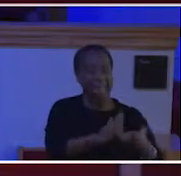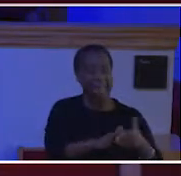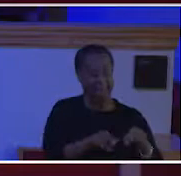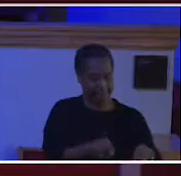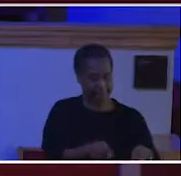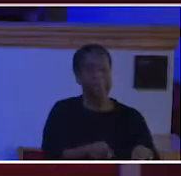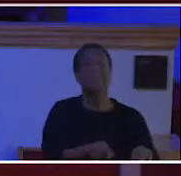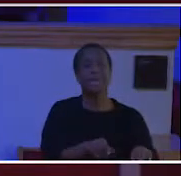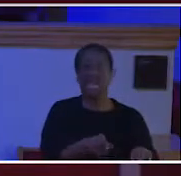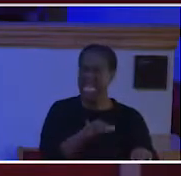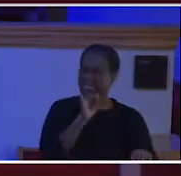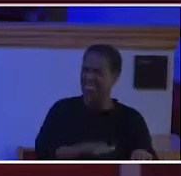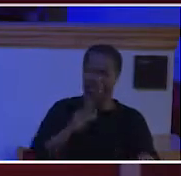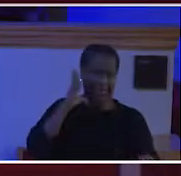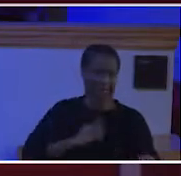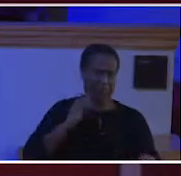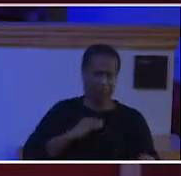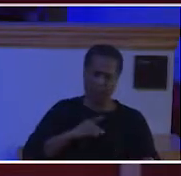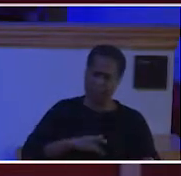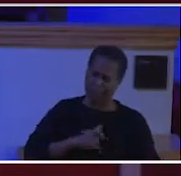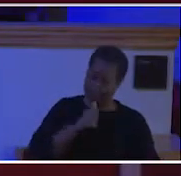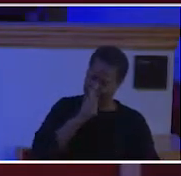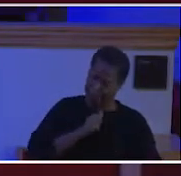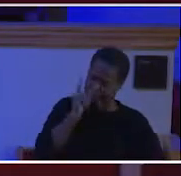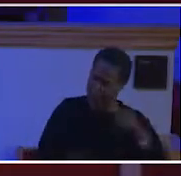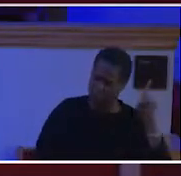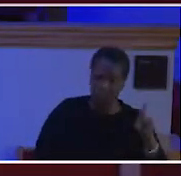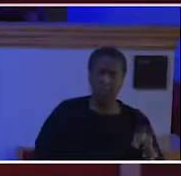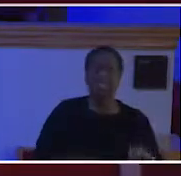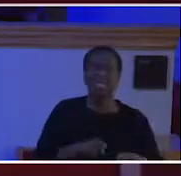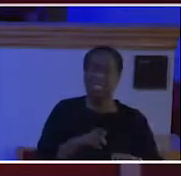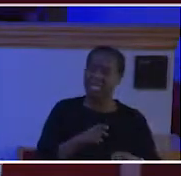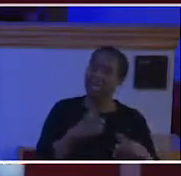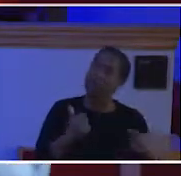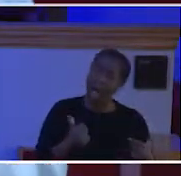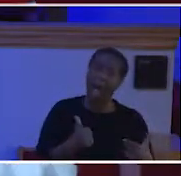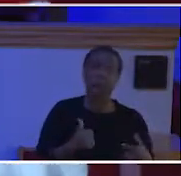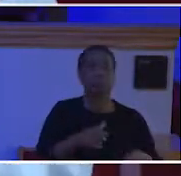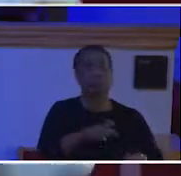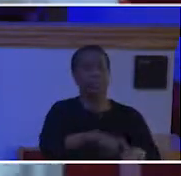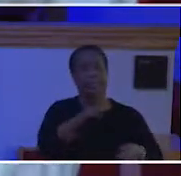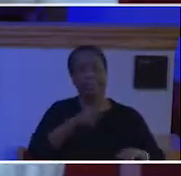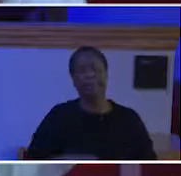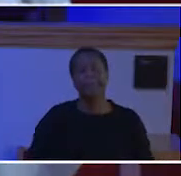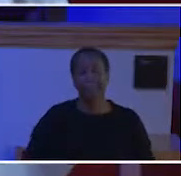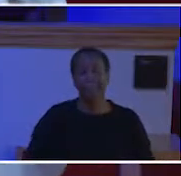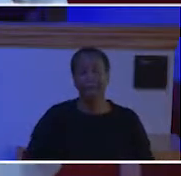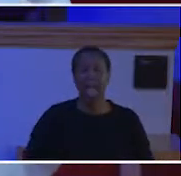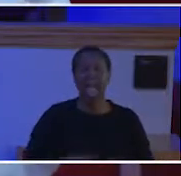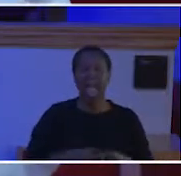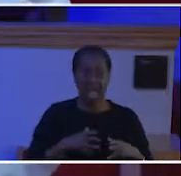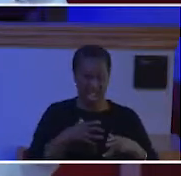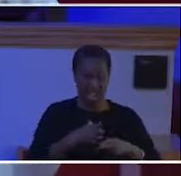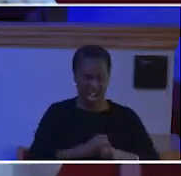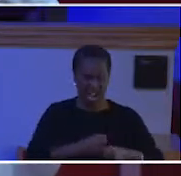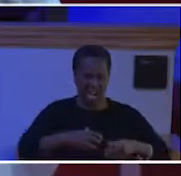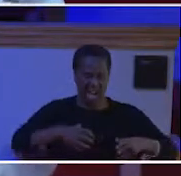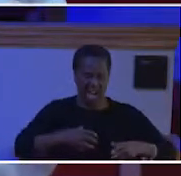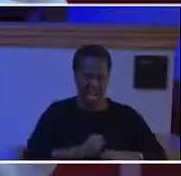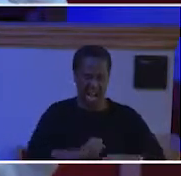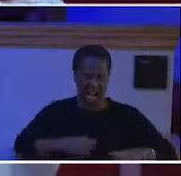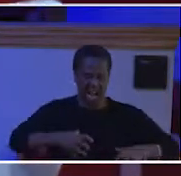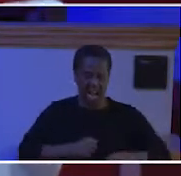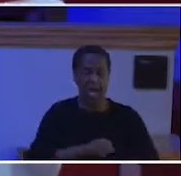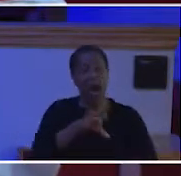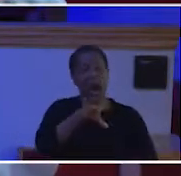unbearable experience. It was simply time. And contractions are a part